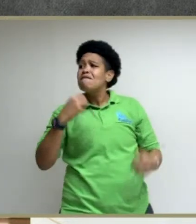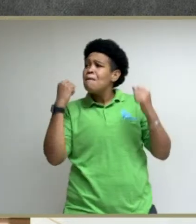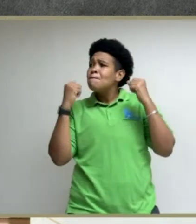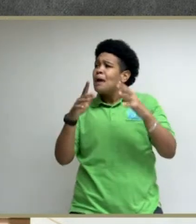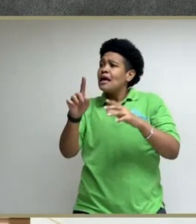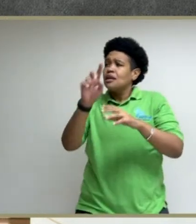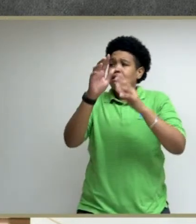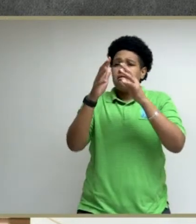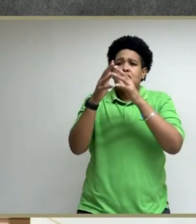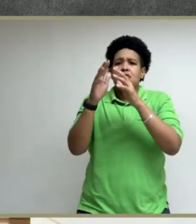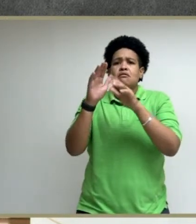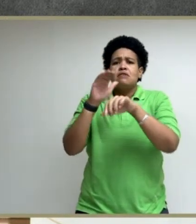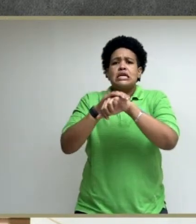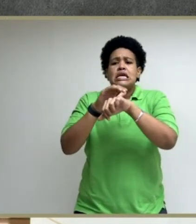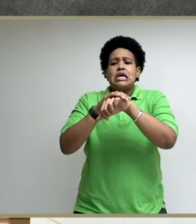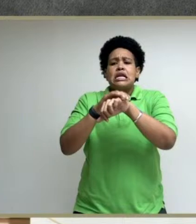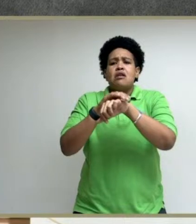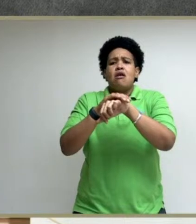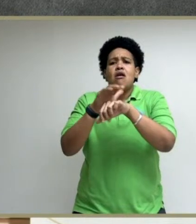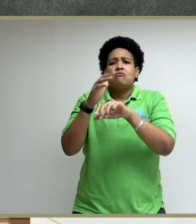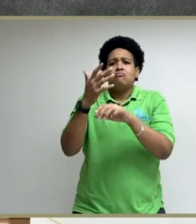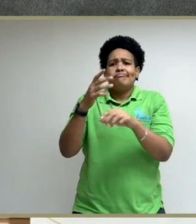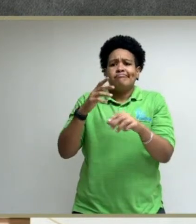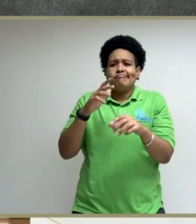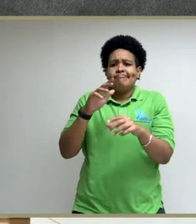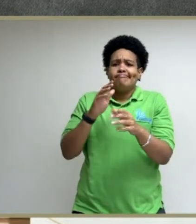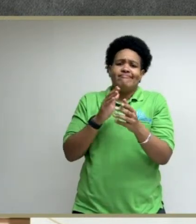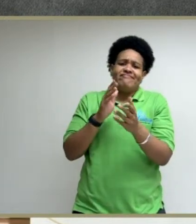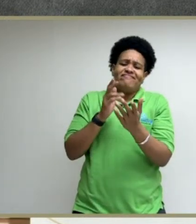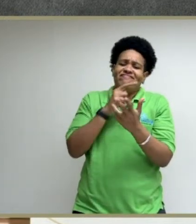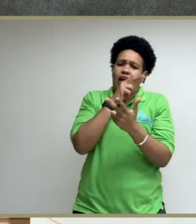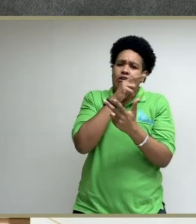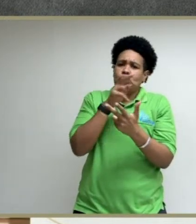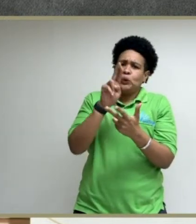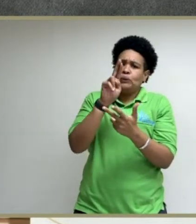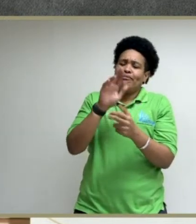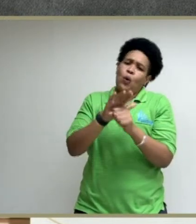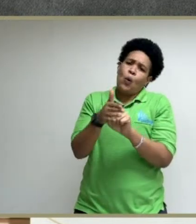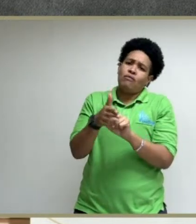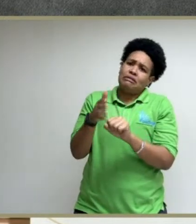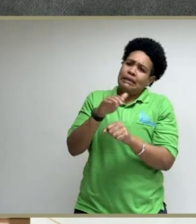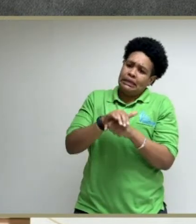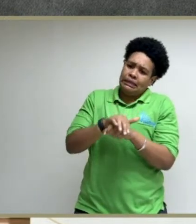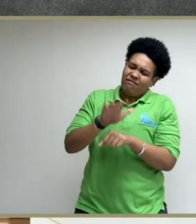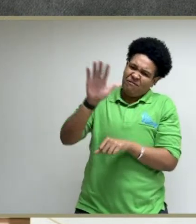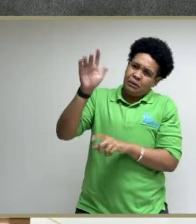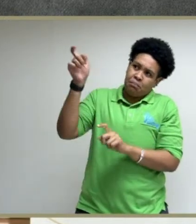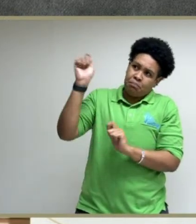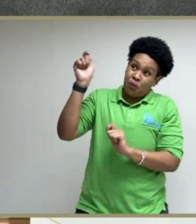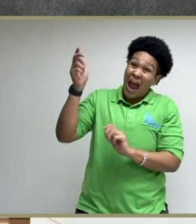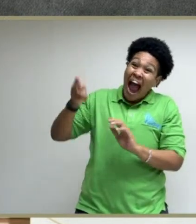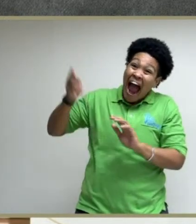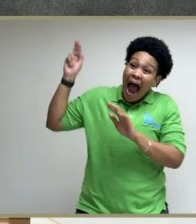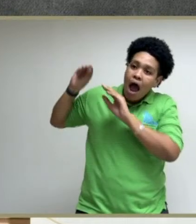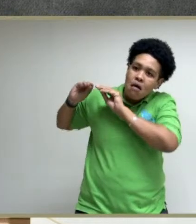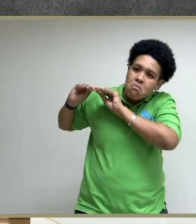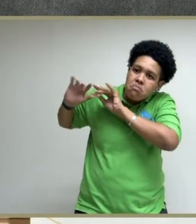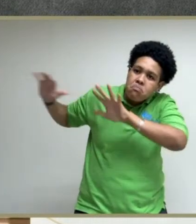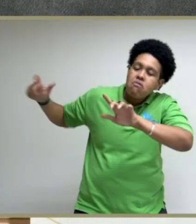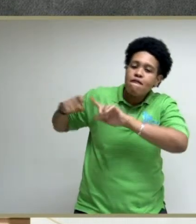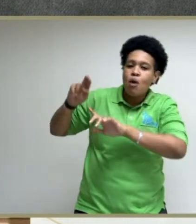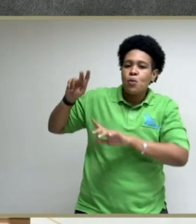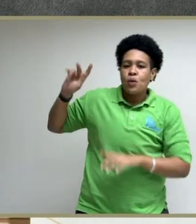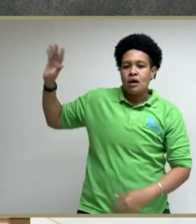the UK strain in country, which means that there is a high level of transmission coming out of that strain. We